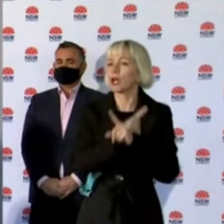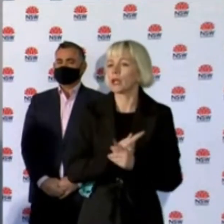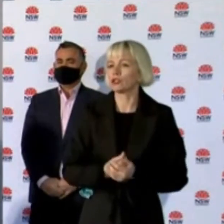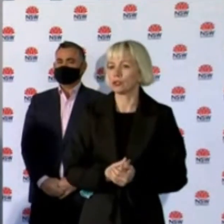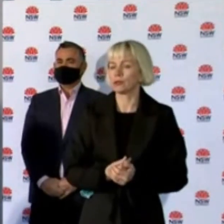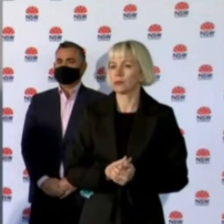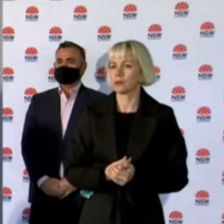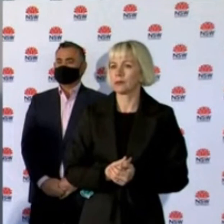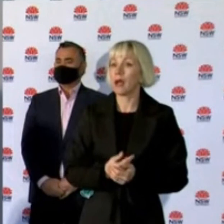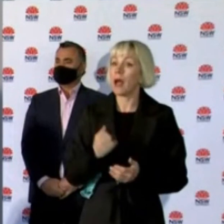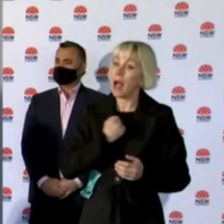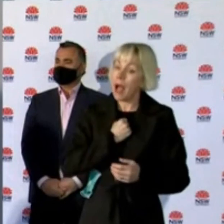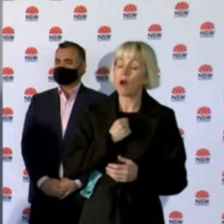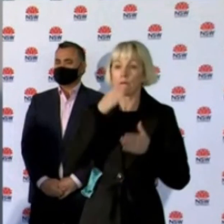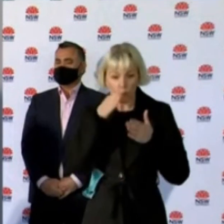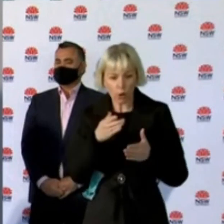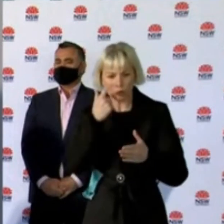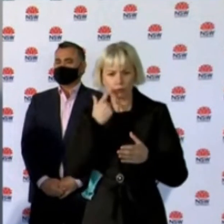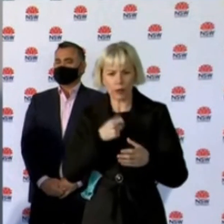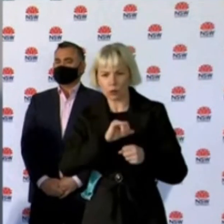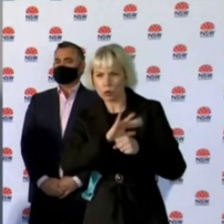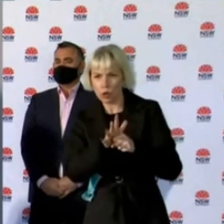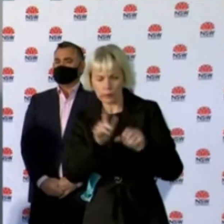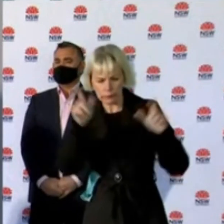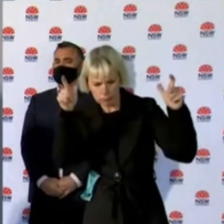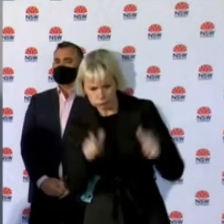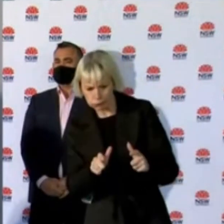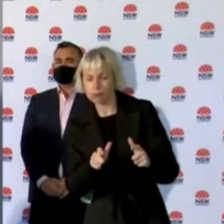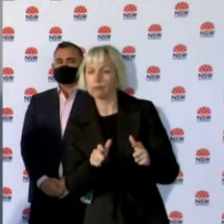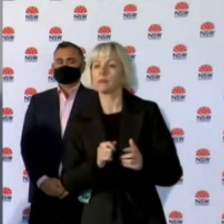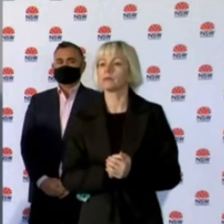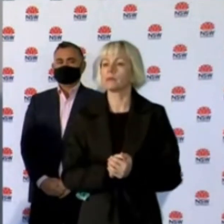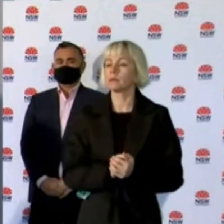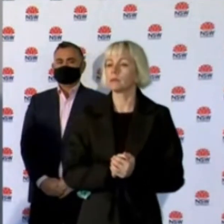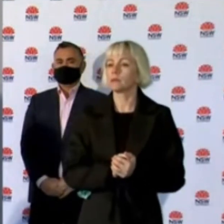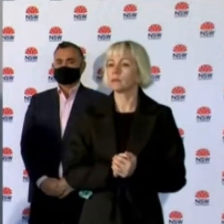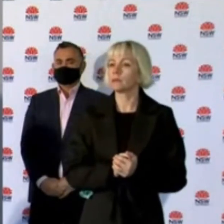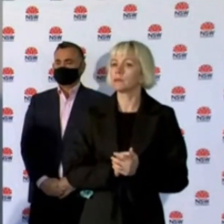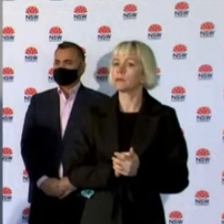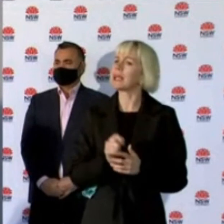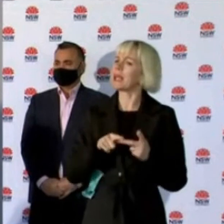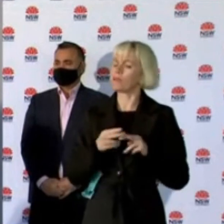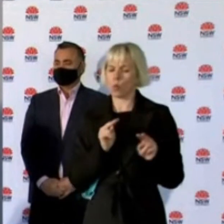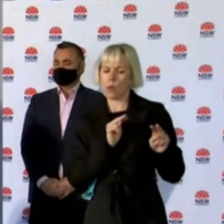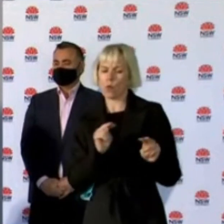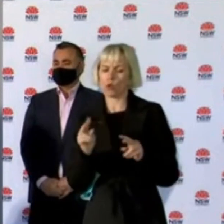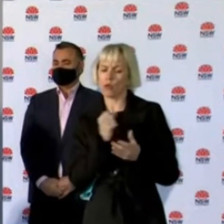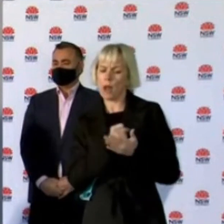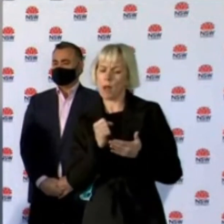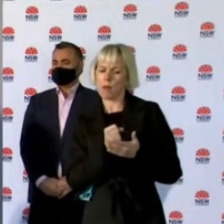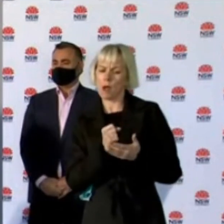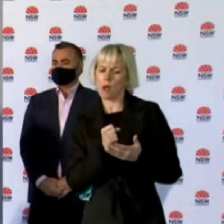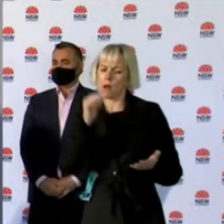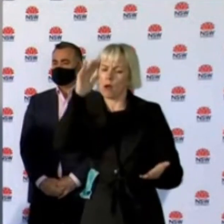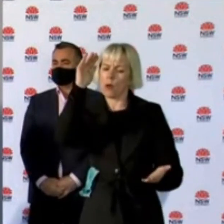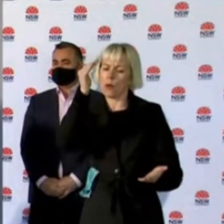there's anything we can do to ease the burden on the community, if we see numbers turning and we think it's safe to resume some level of activity, we'll